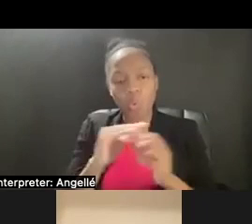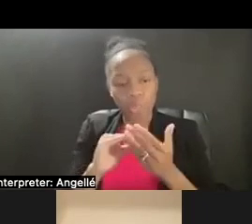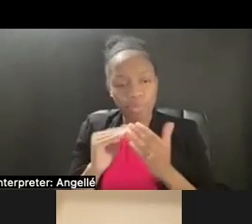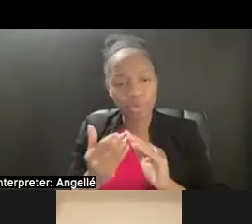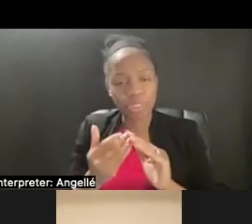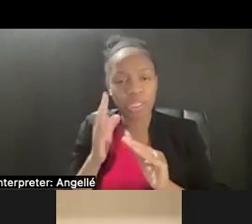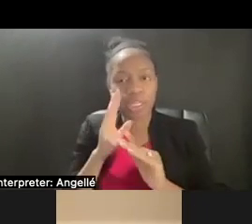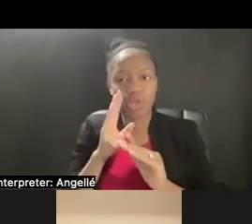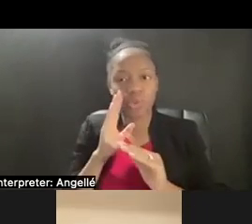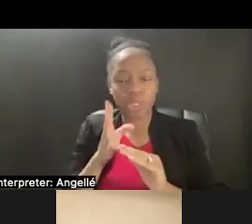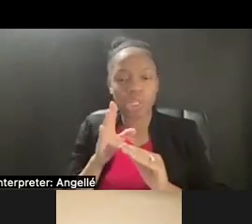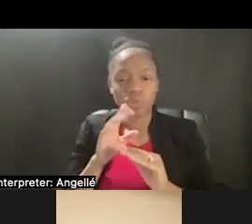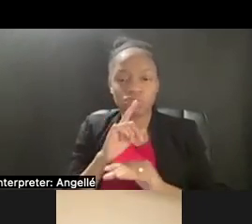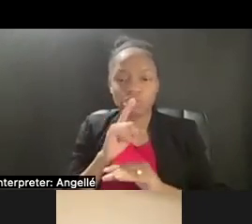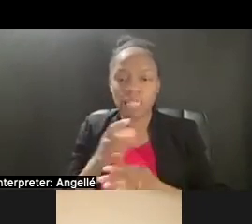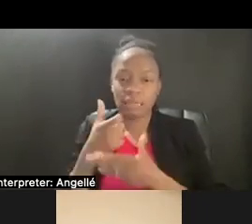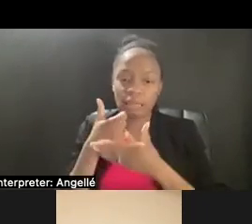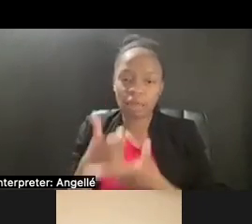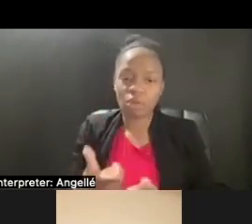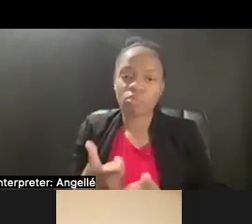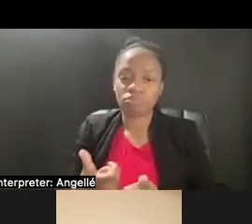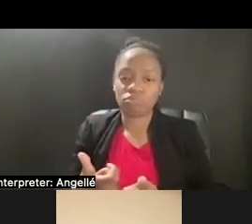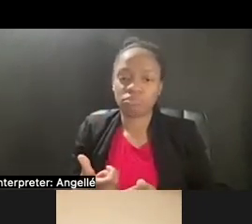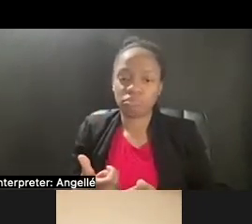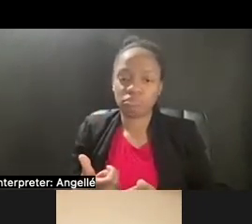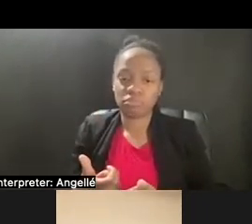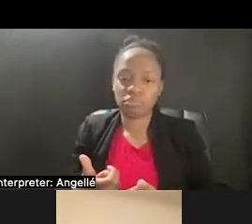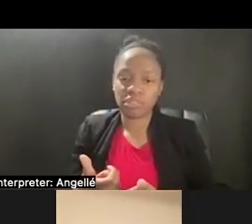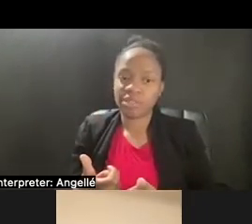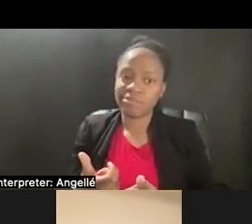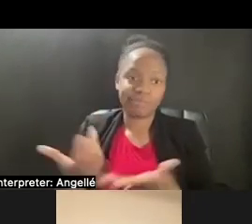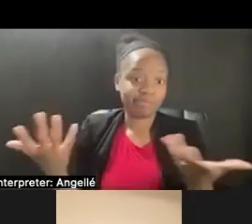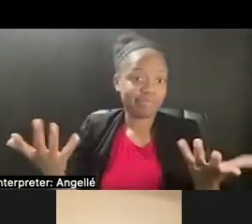really uh, help once bridge that social capital.